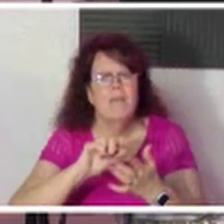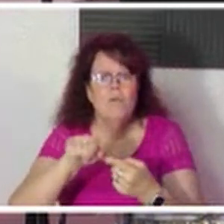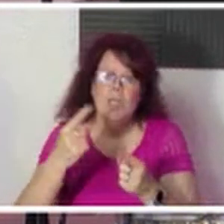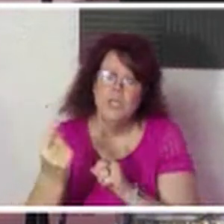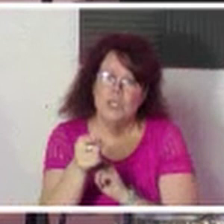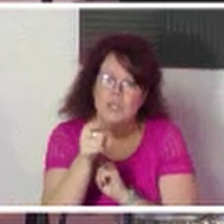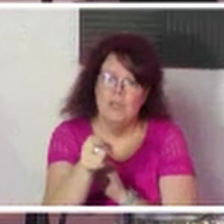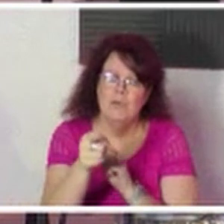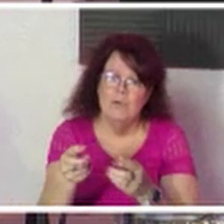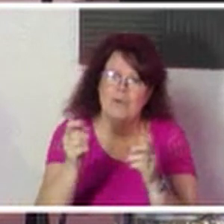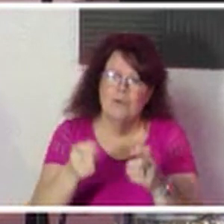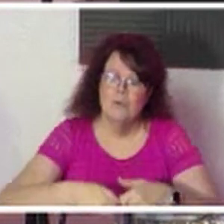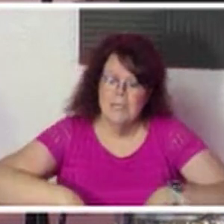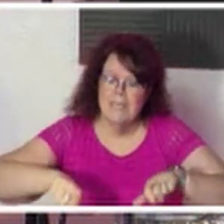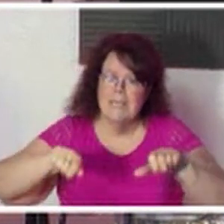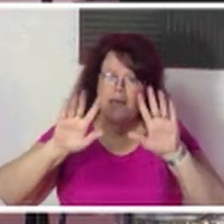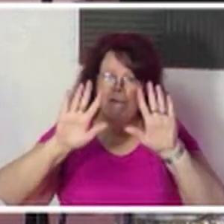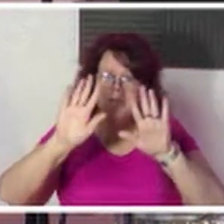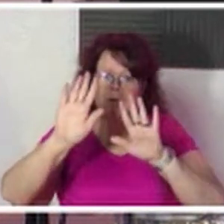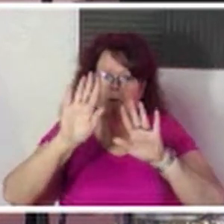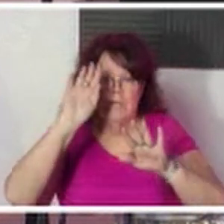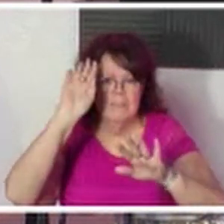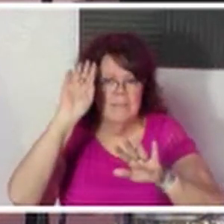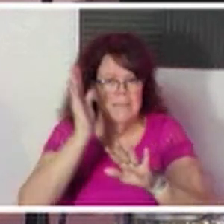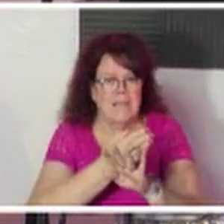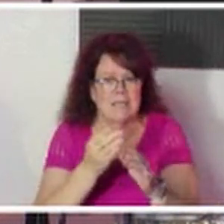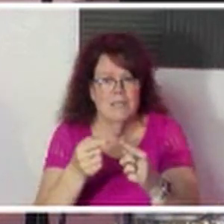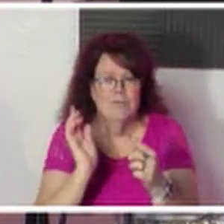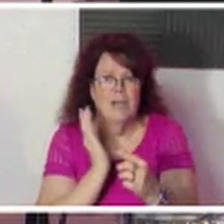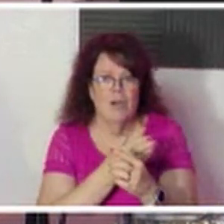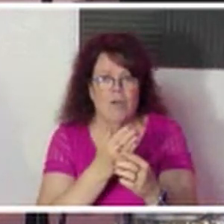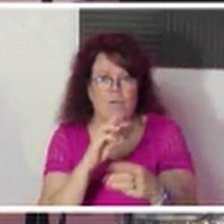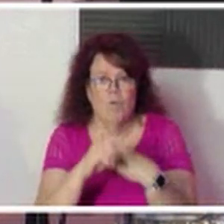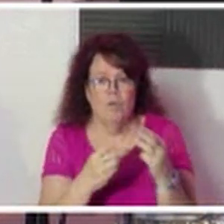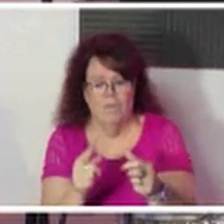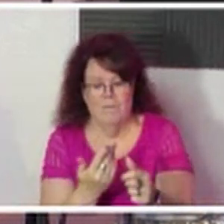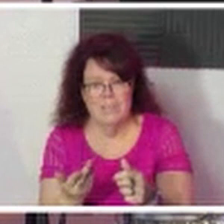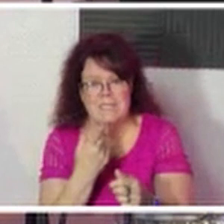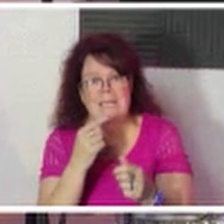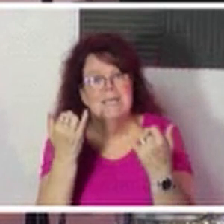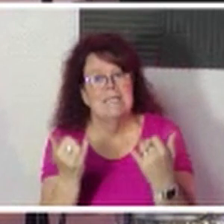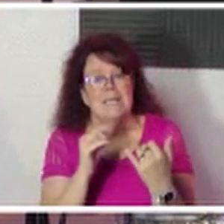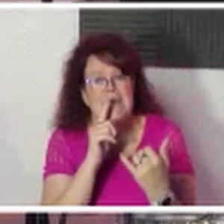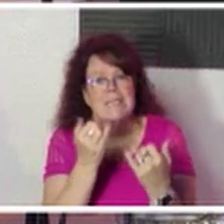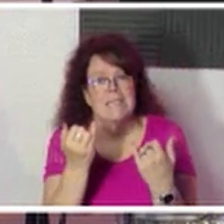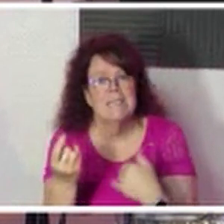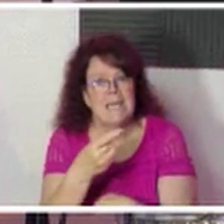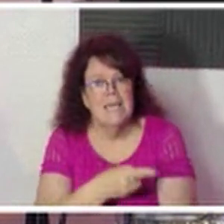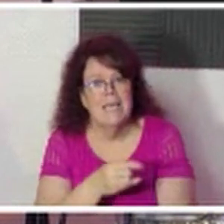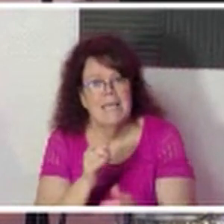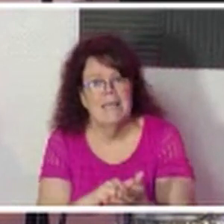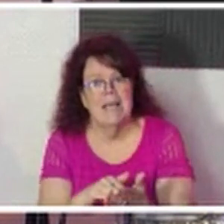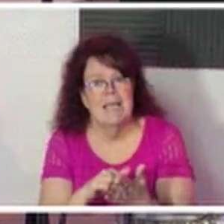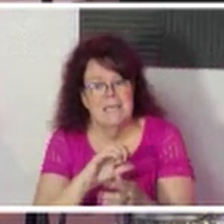you gave your son to this world, the first thing he said was, today is the day that